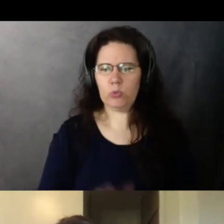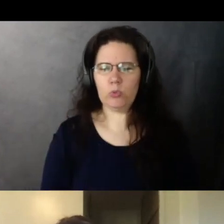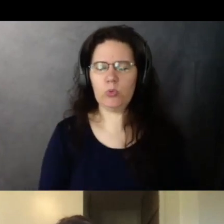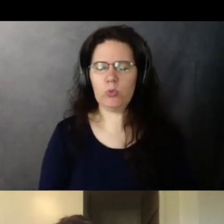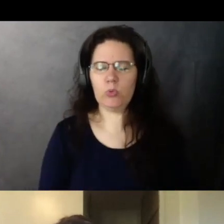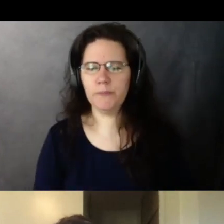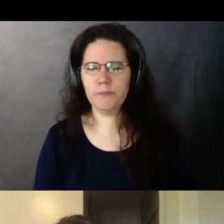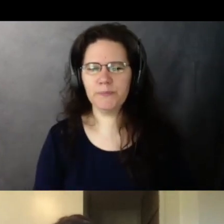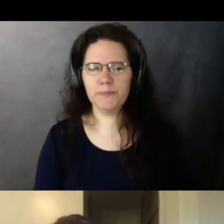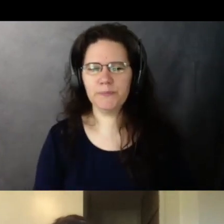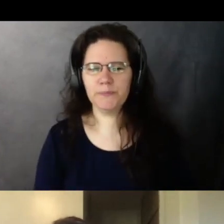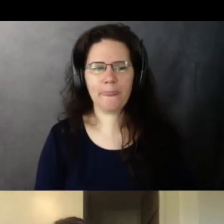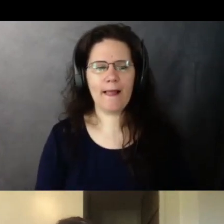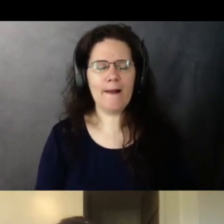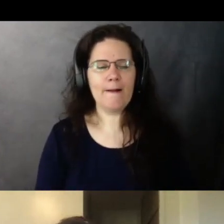Sorry about that.